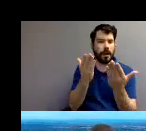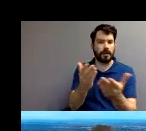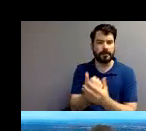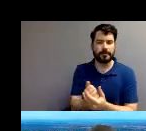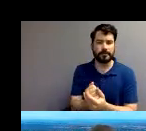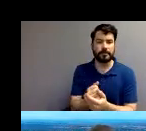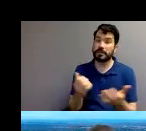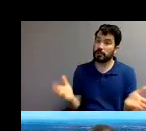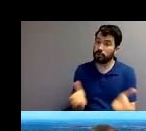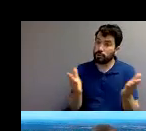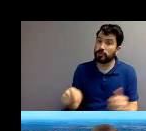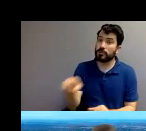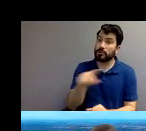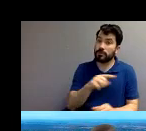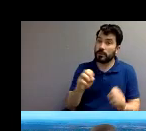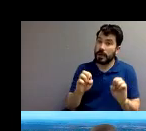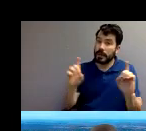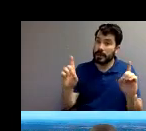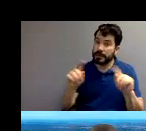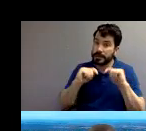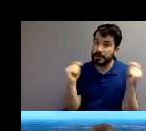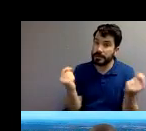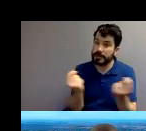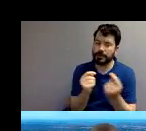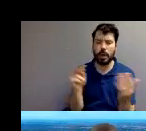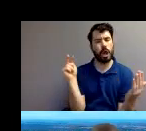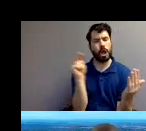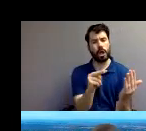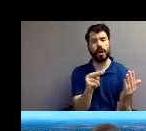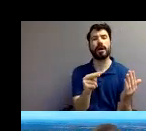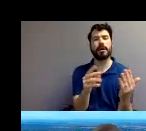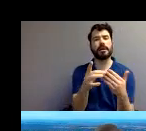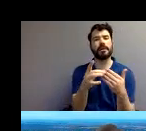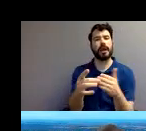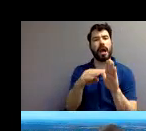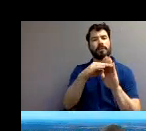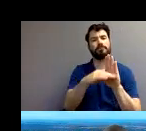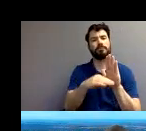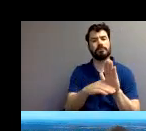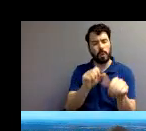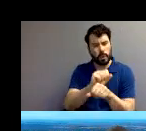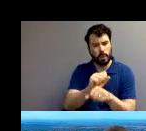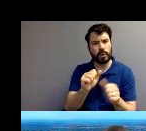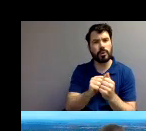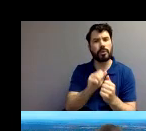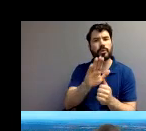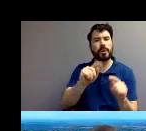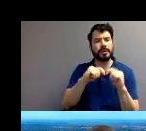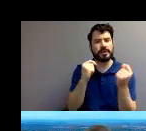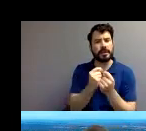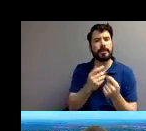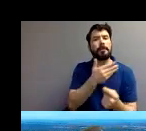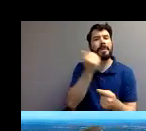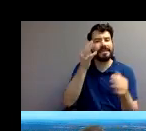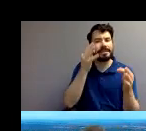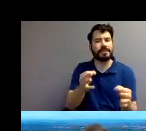still review these guidelines and to work with your leadership to make the best decisions for their areas.